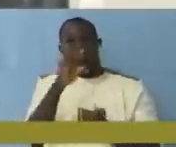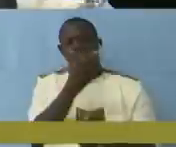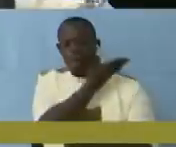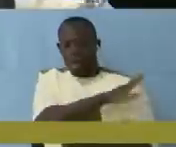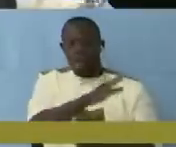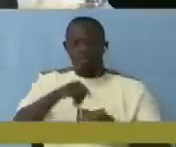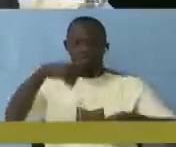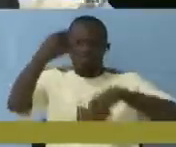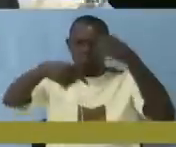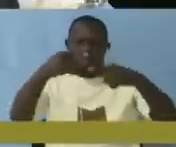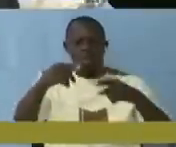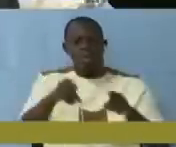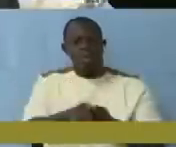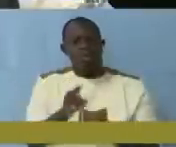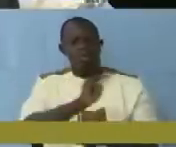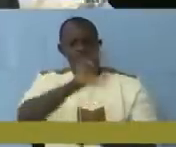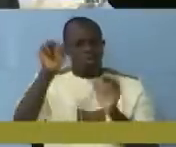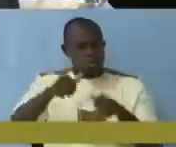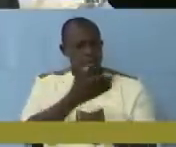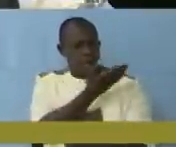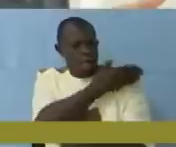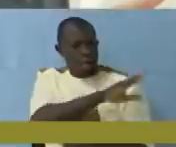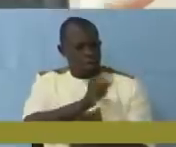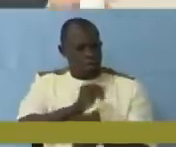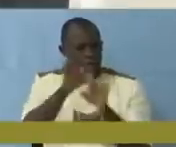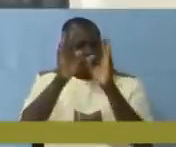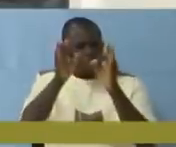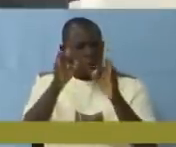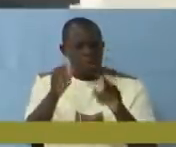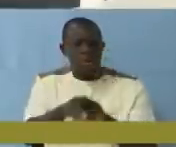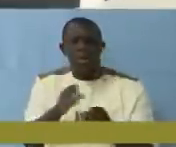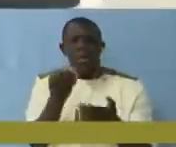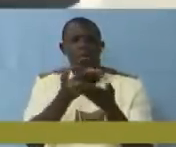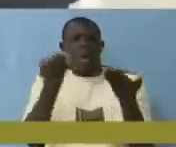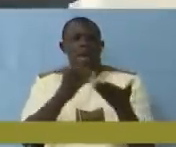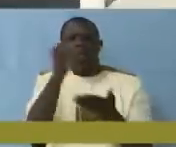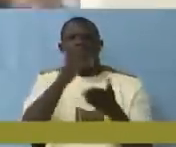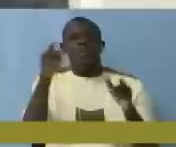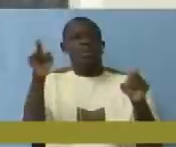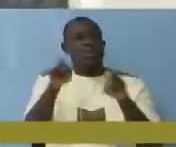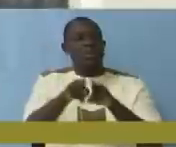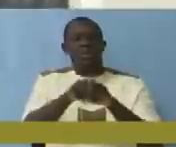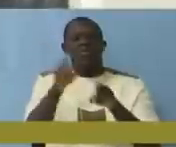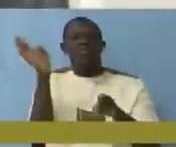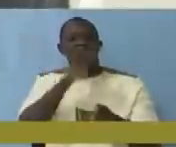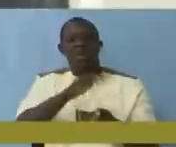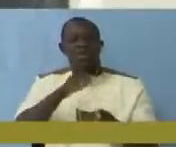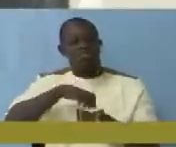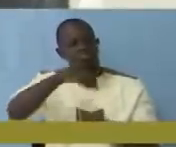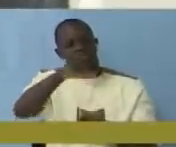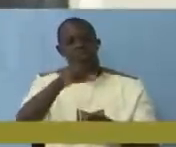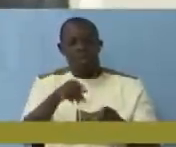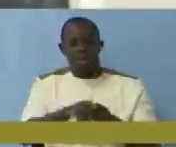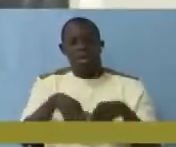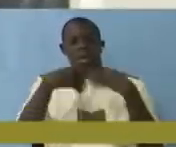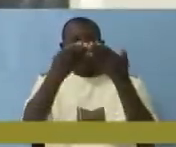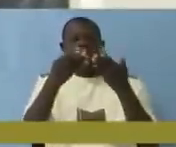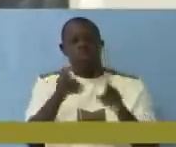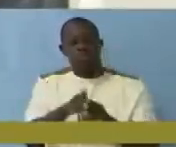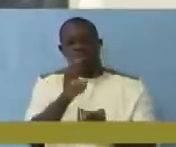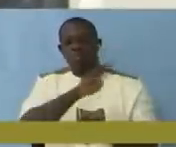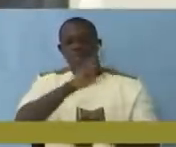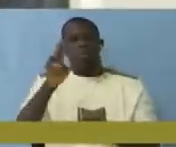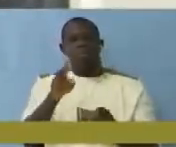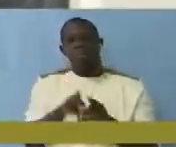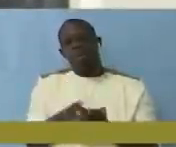learn? Because you are feeding us the same falsehood that we had yesterday. You are depriving me from my right to talk. No, I am not depriving